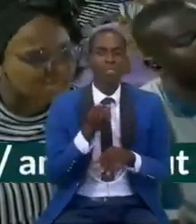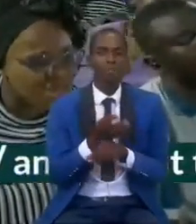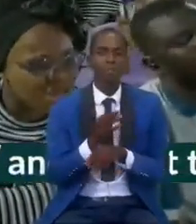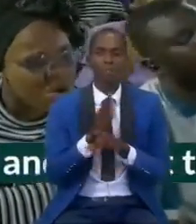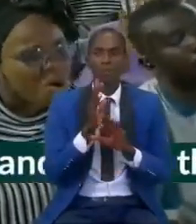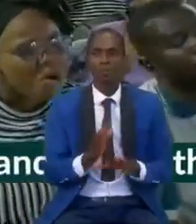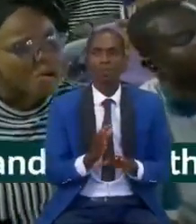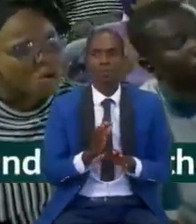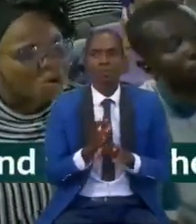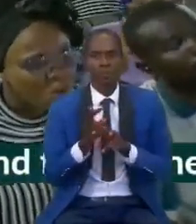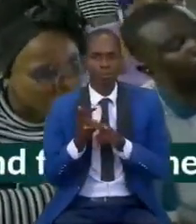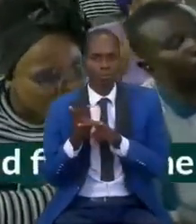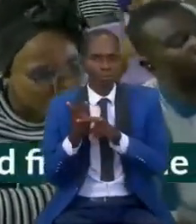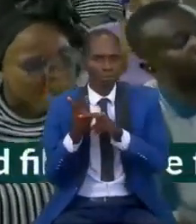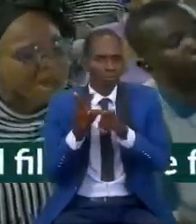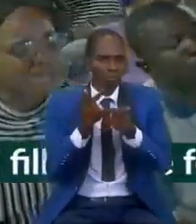finish, let us know.